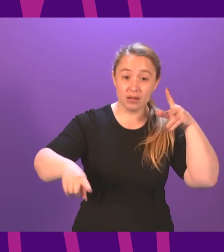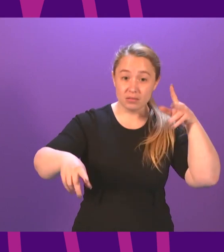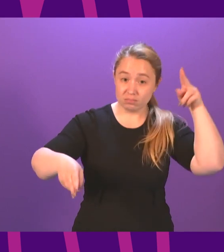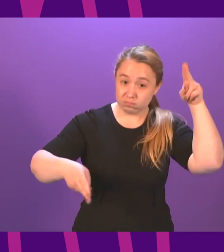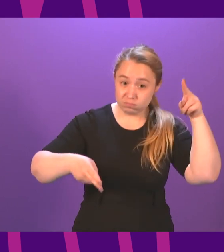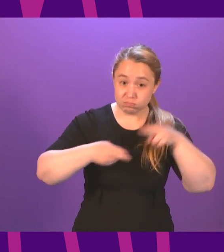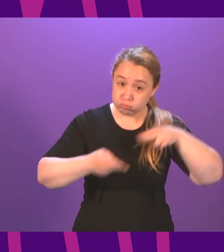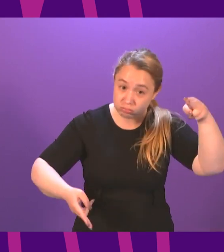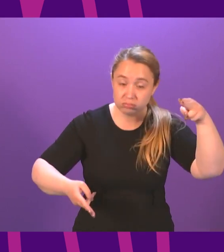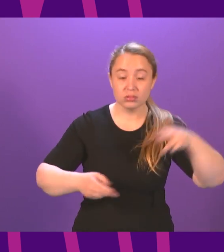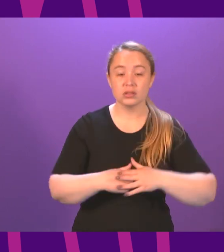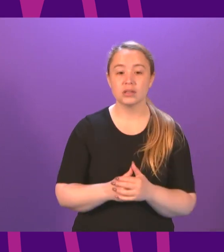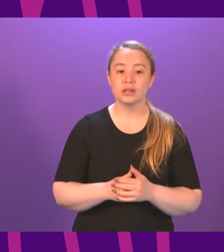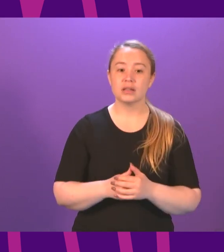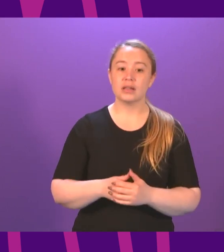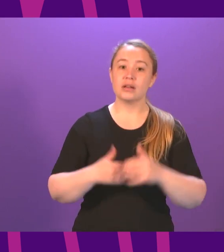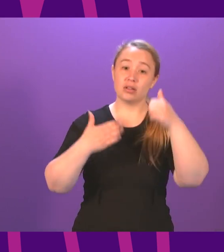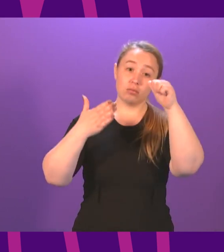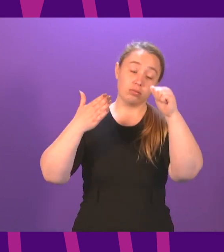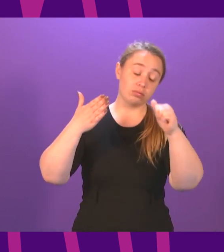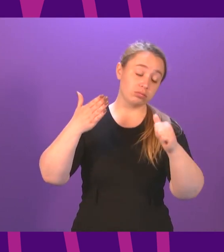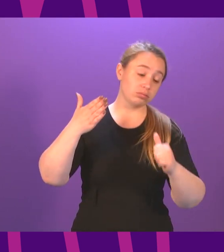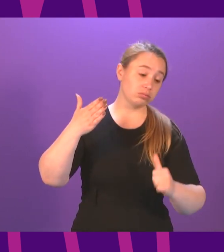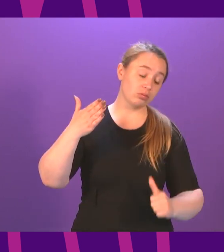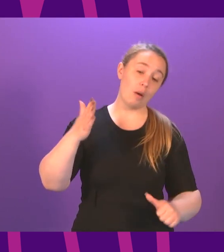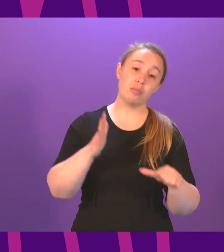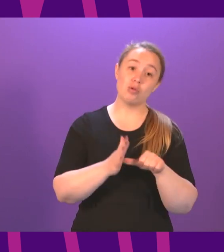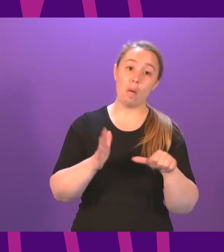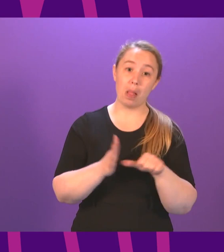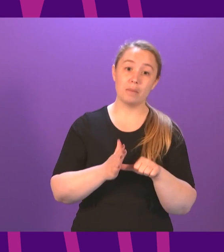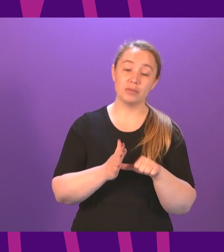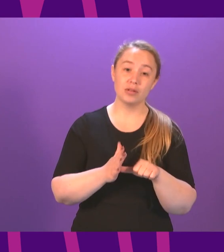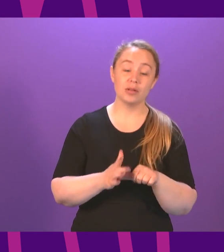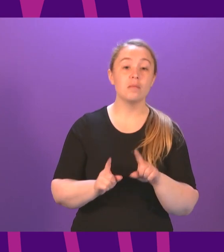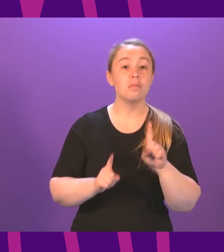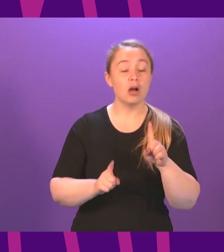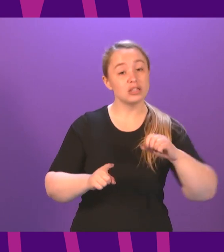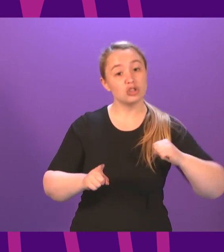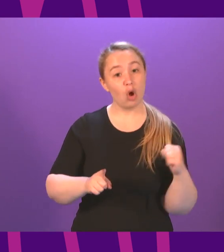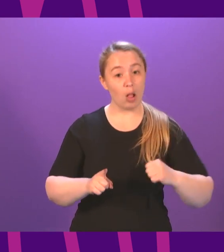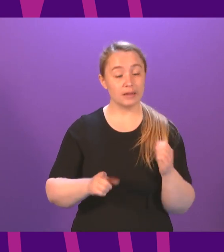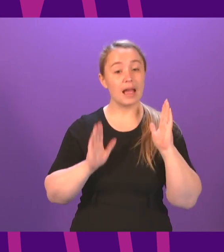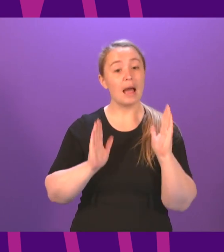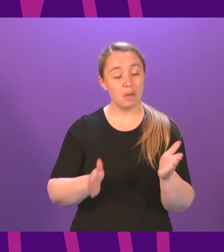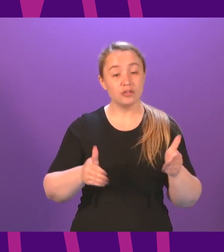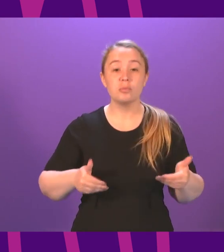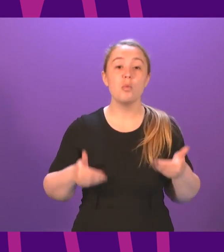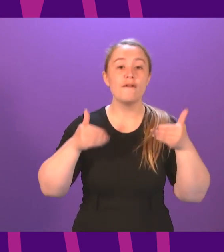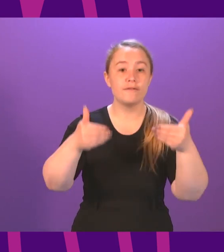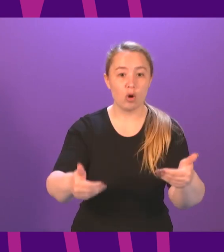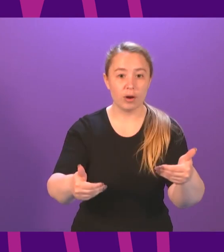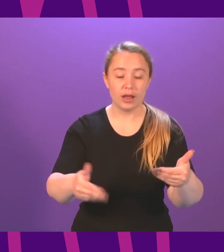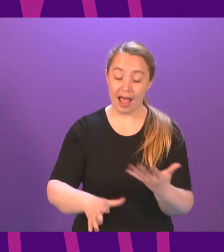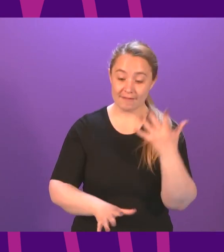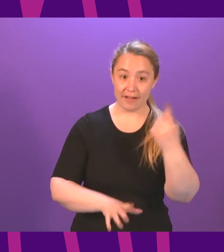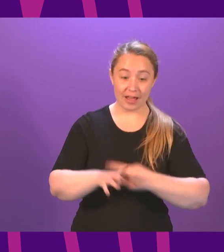330,000 times. The list could go on. But we have to take Scotland forward. We cannot spend the next